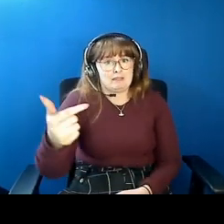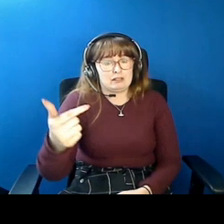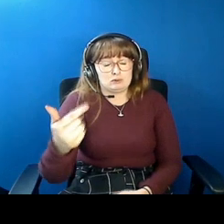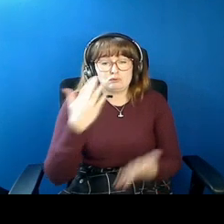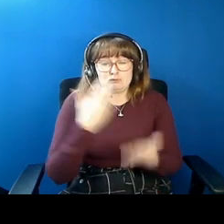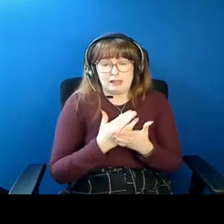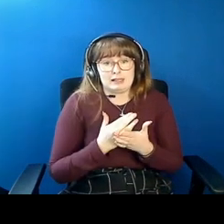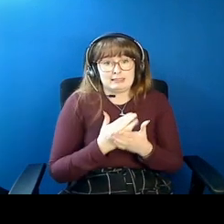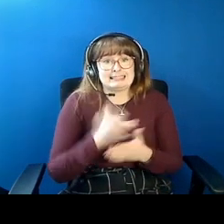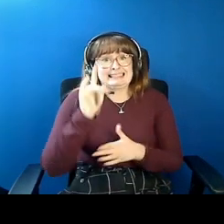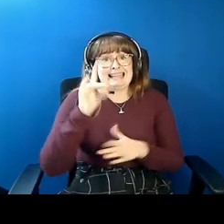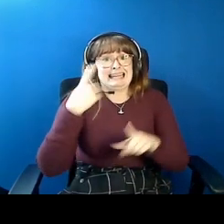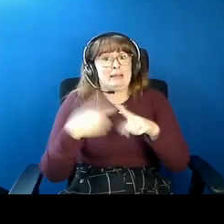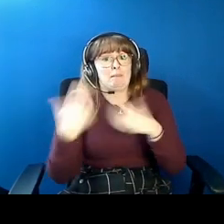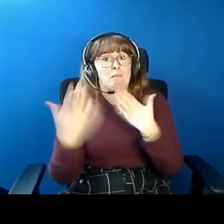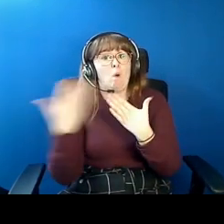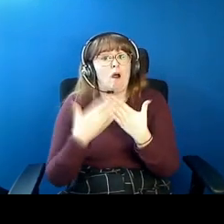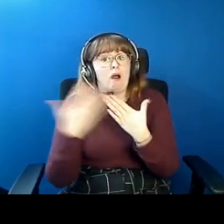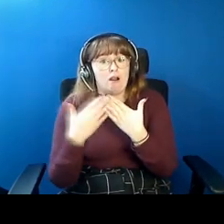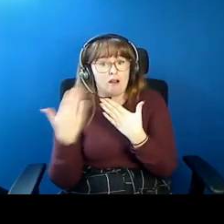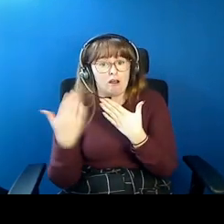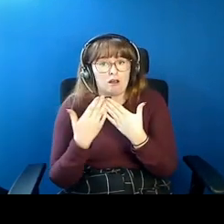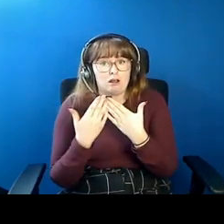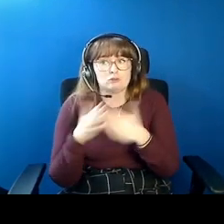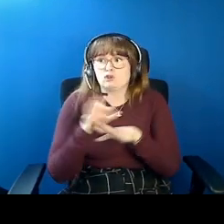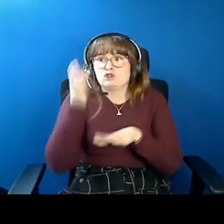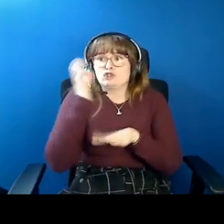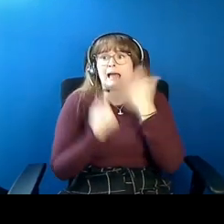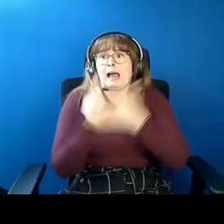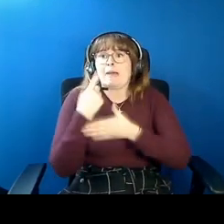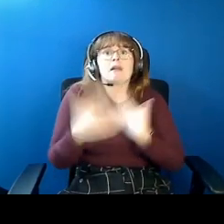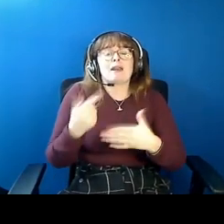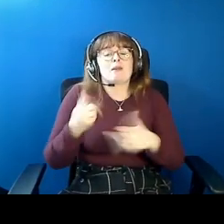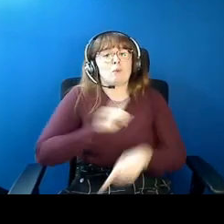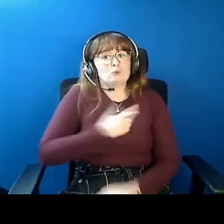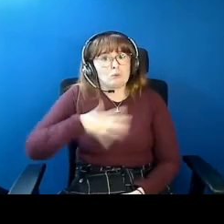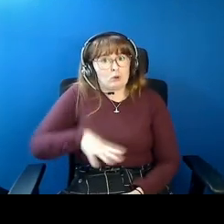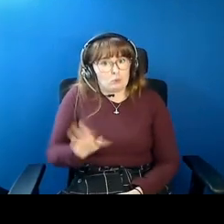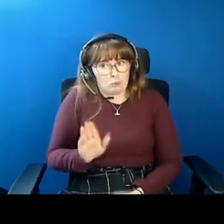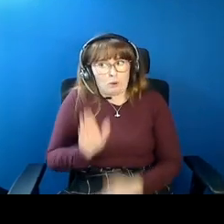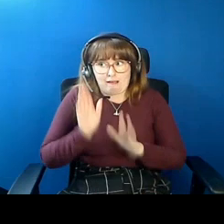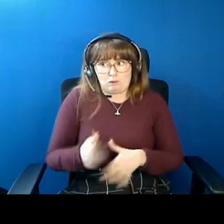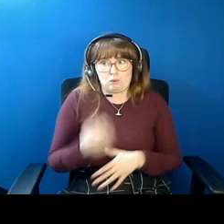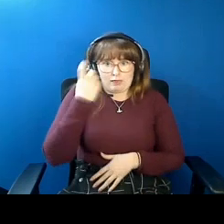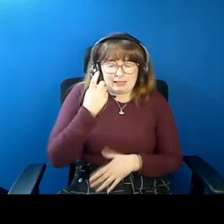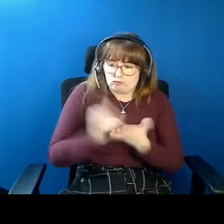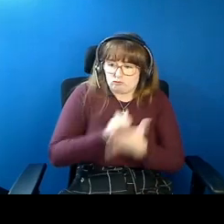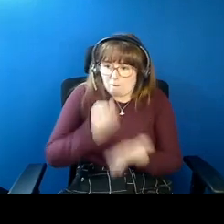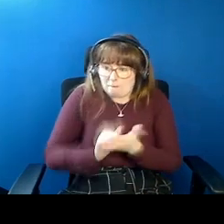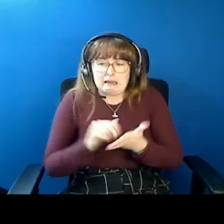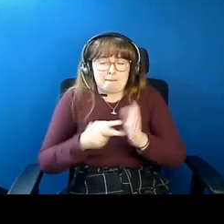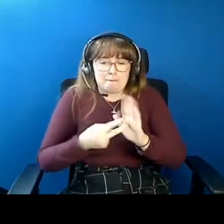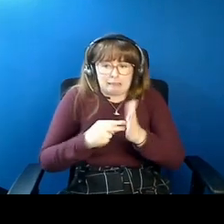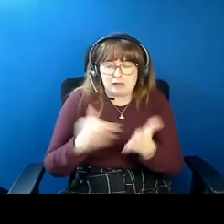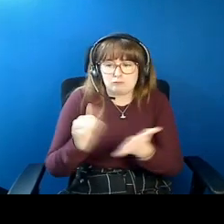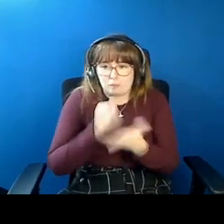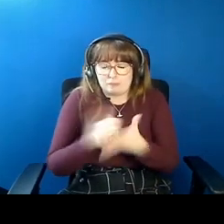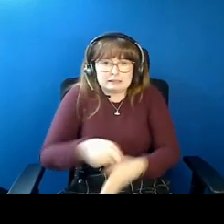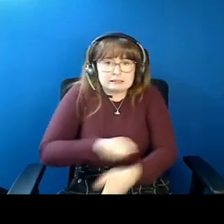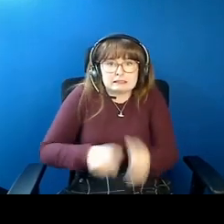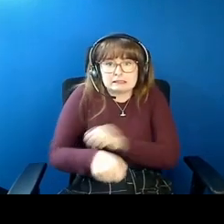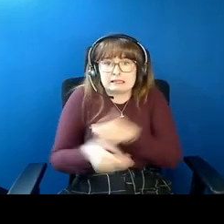That's something that doesn't just happen because you want it to. Serious plans need to be put in place to help achieve that sort of thing.